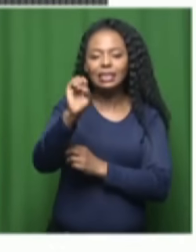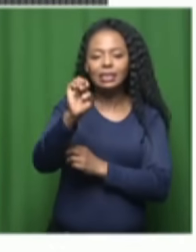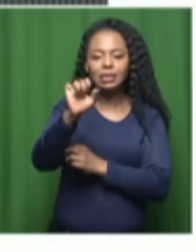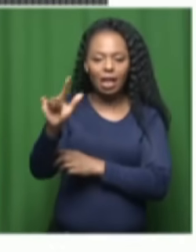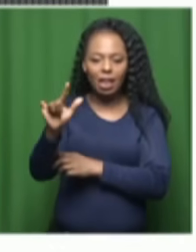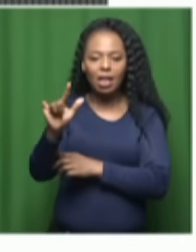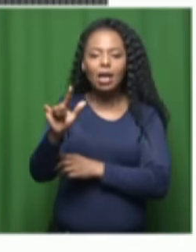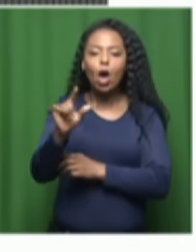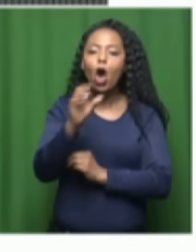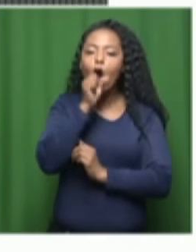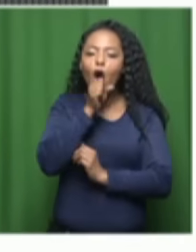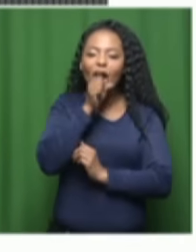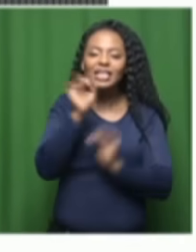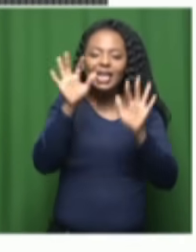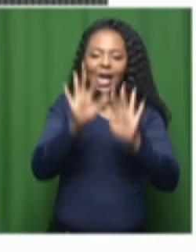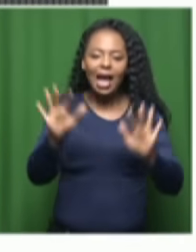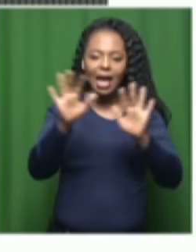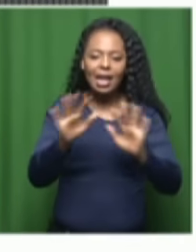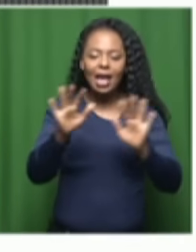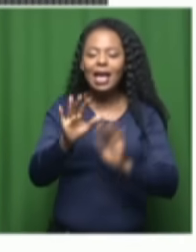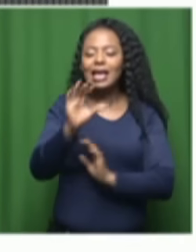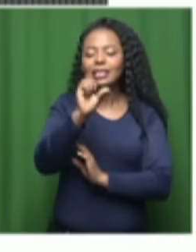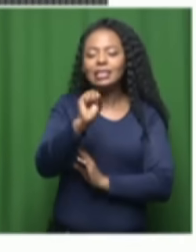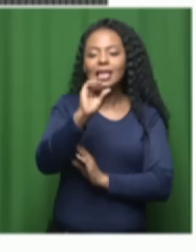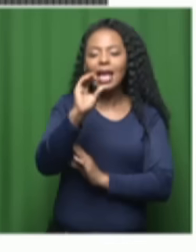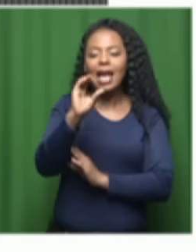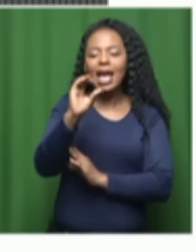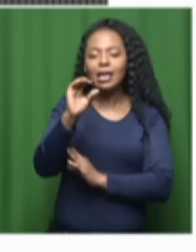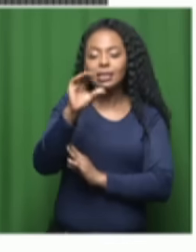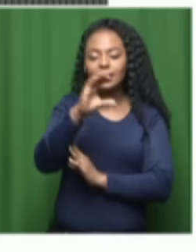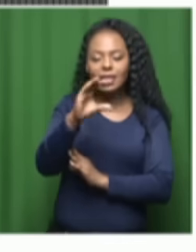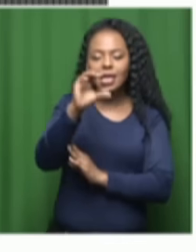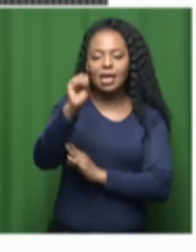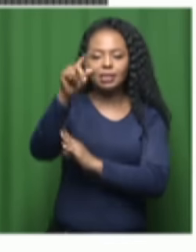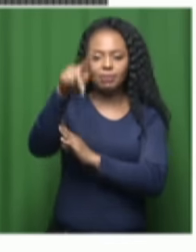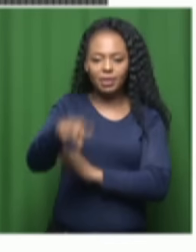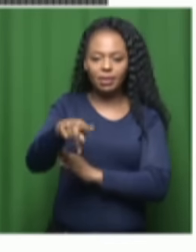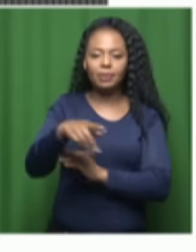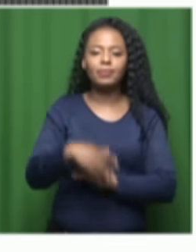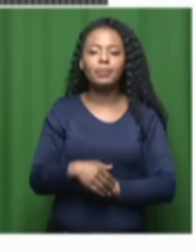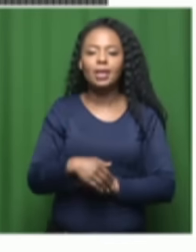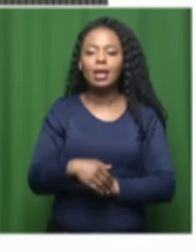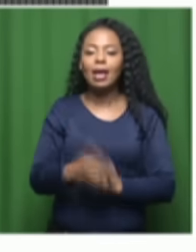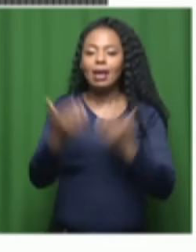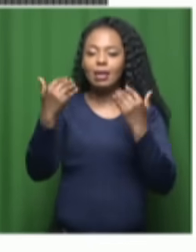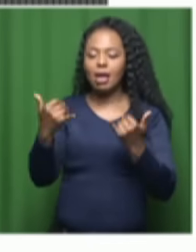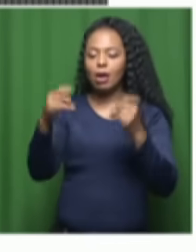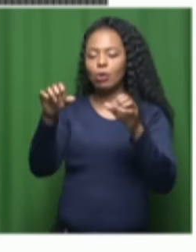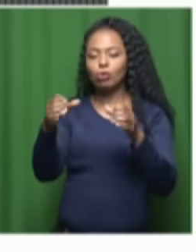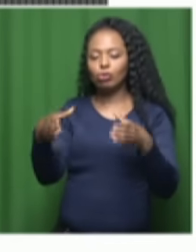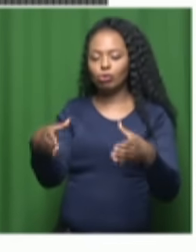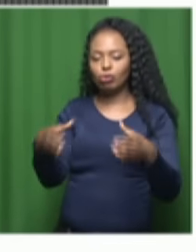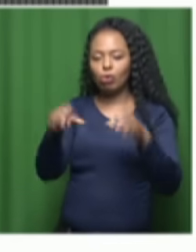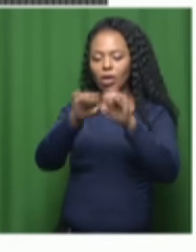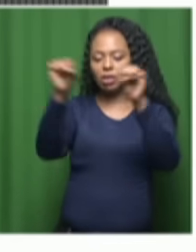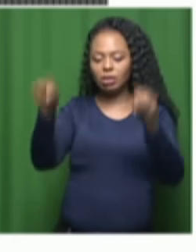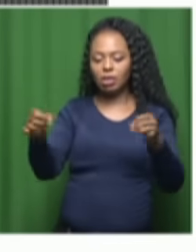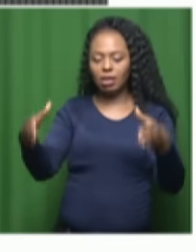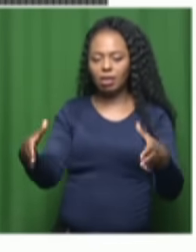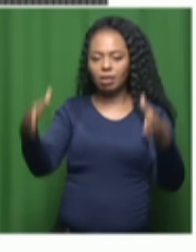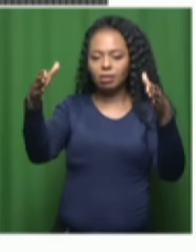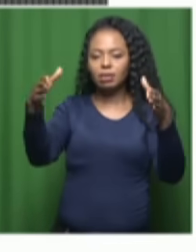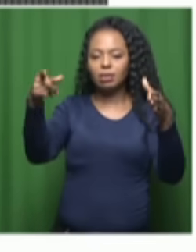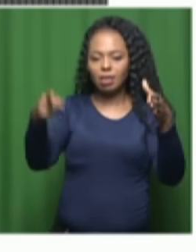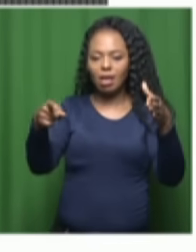CSP, this orange. And this is where we're putting into pump storage. So at night, when we've got a bit of a